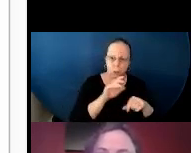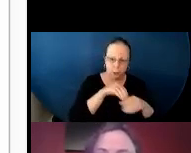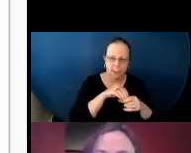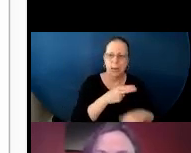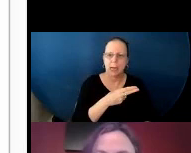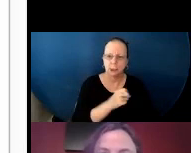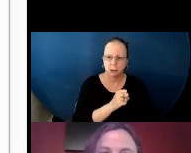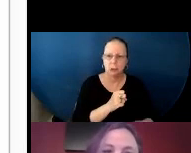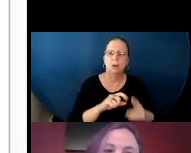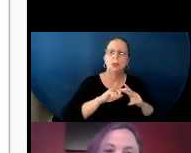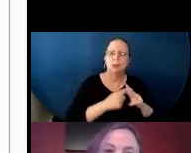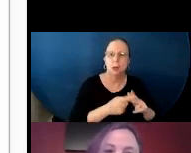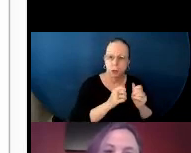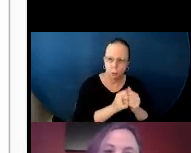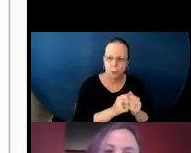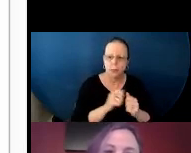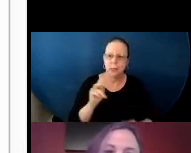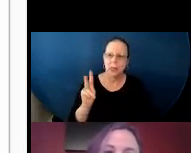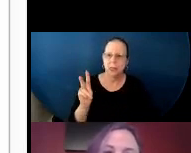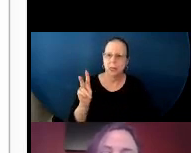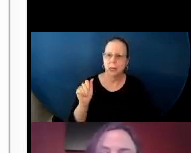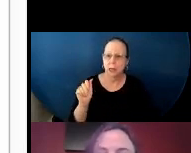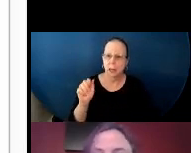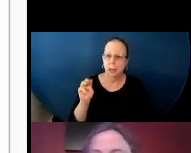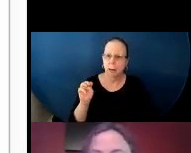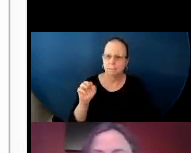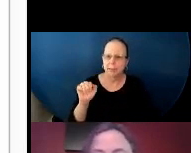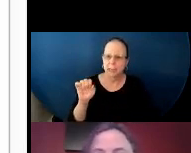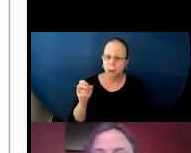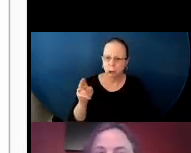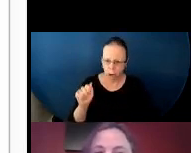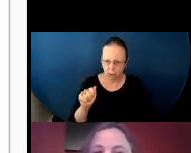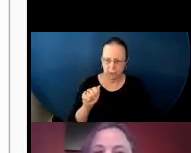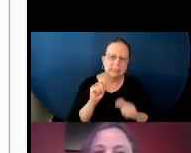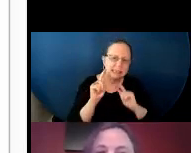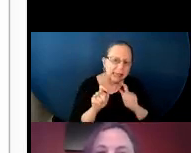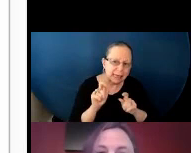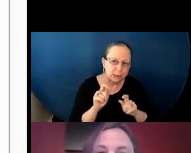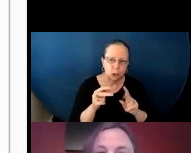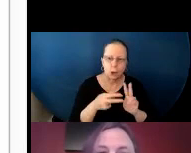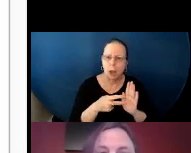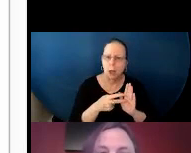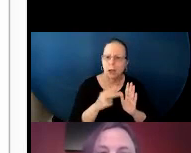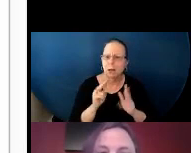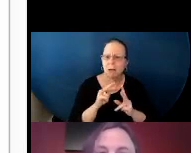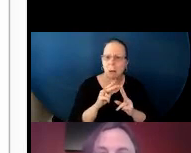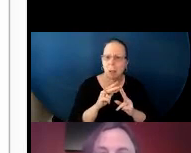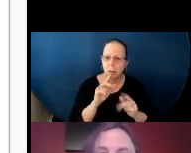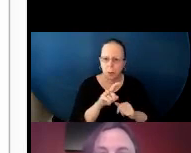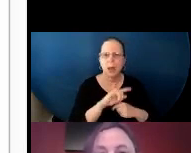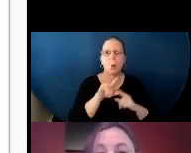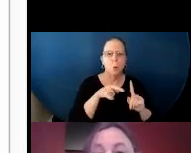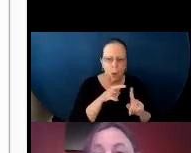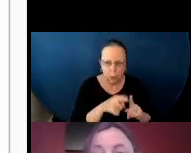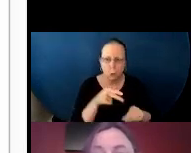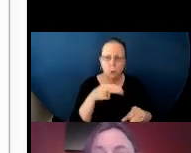with Kamisha. And just asking a couple of questions. You know, when you were in high school, did